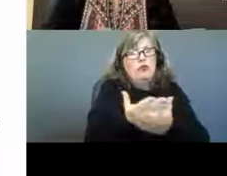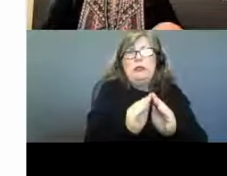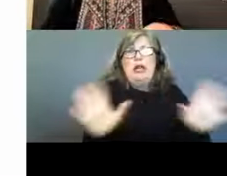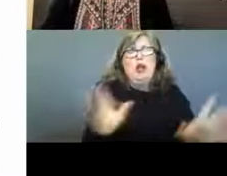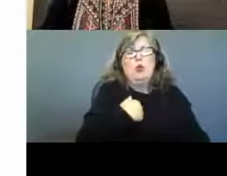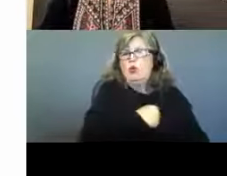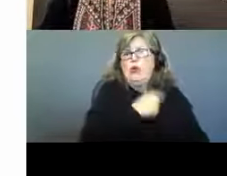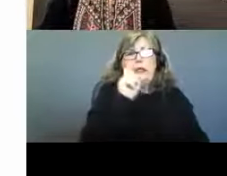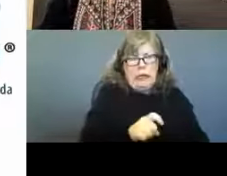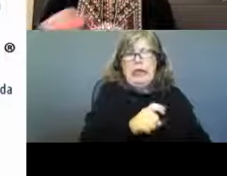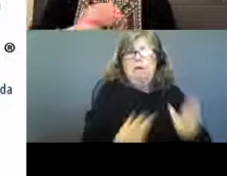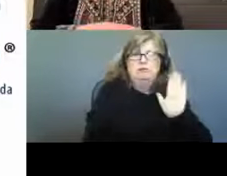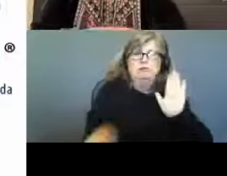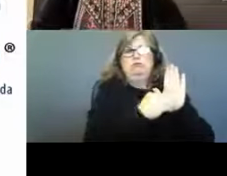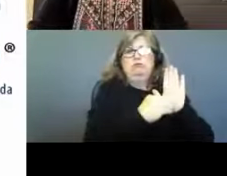slide, please.